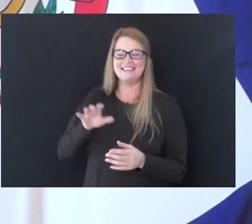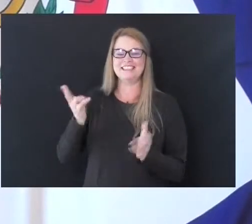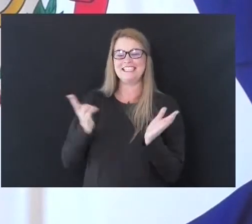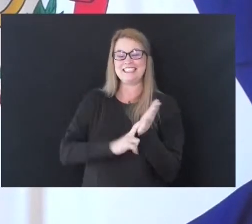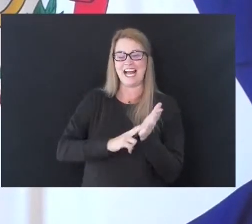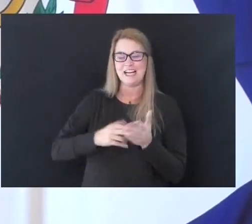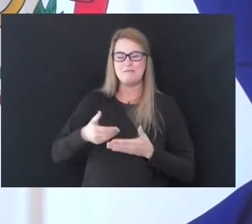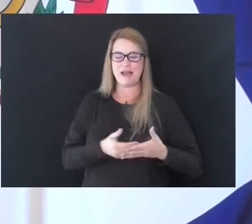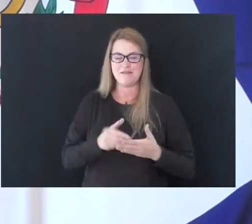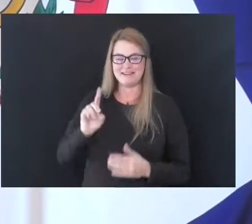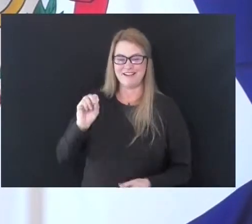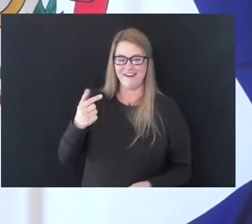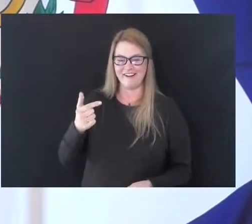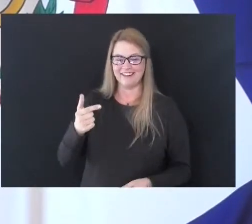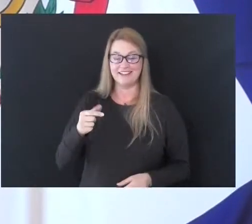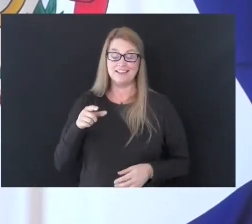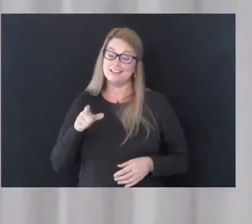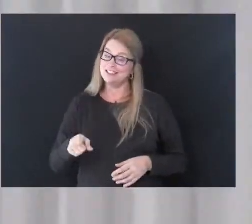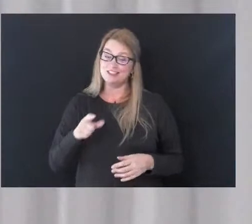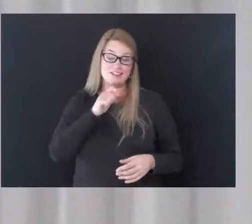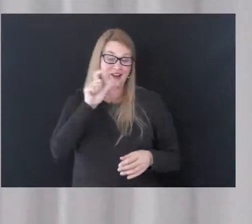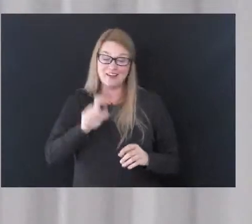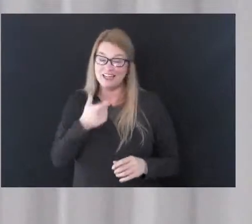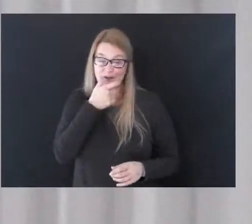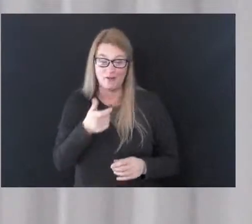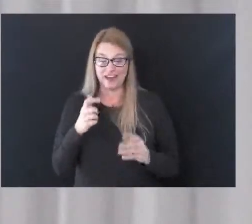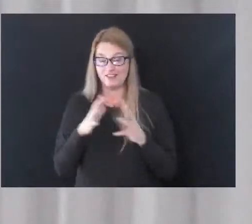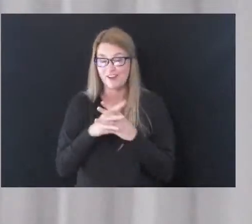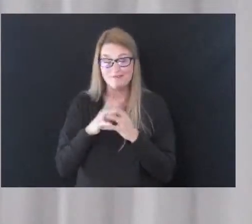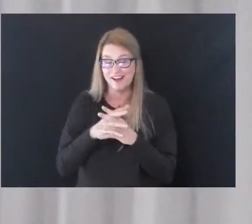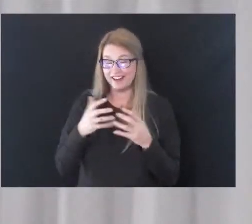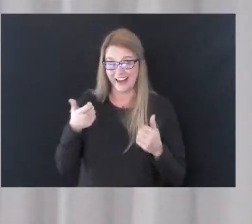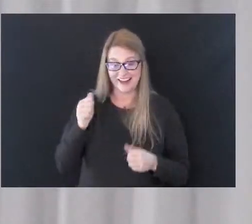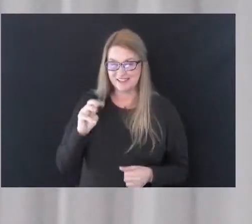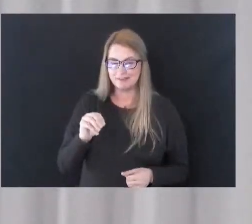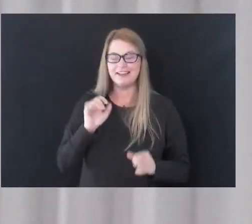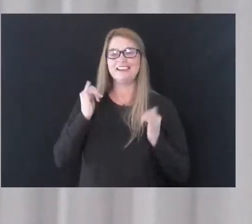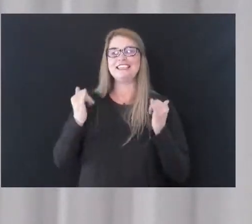So she's in charge. You don't need to watch the game. Just go